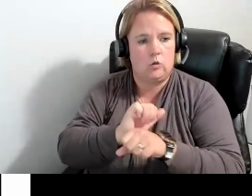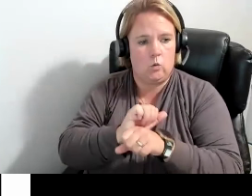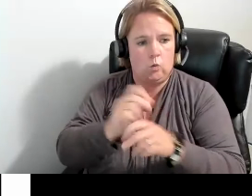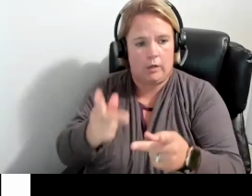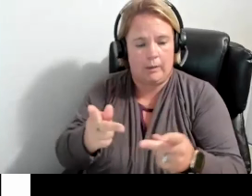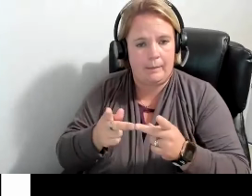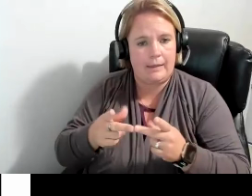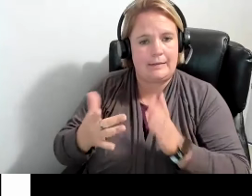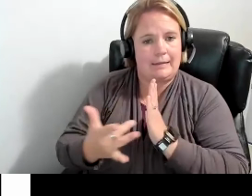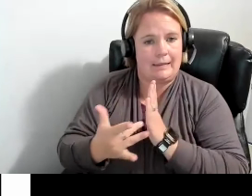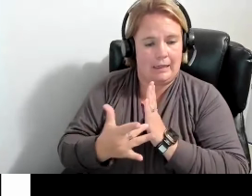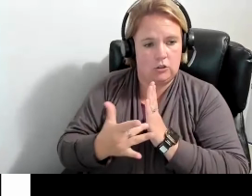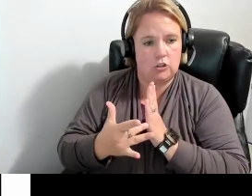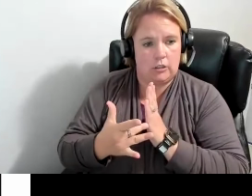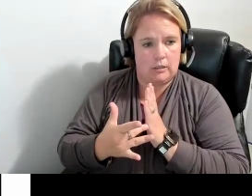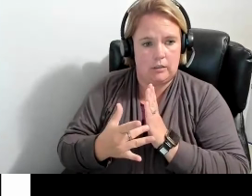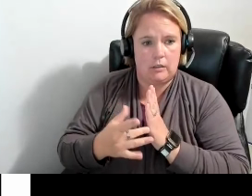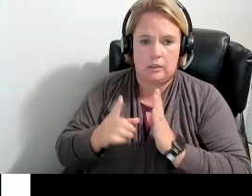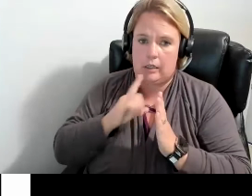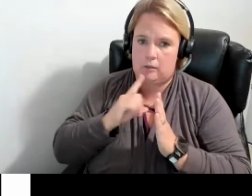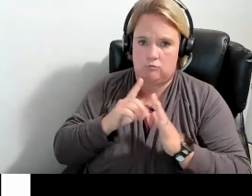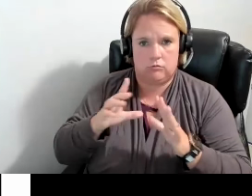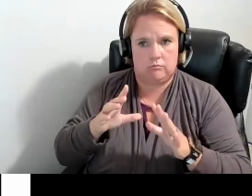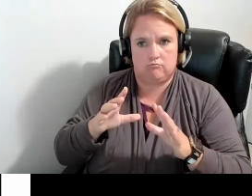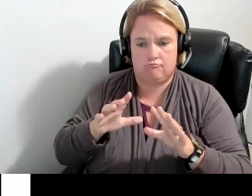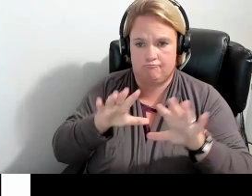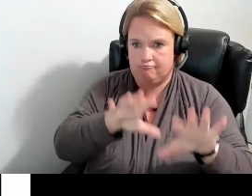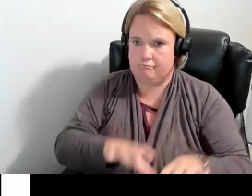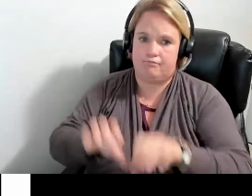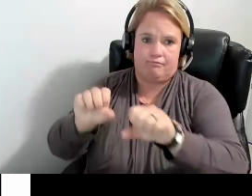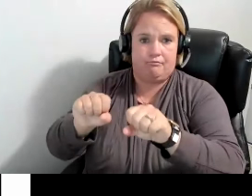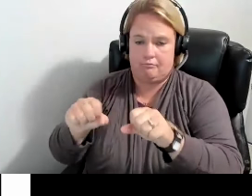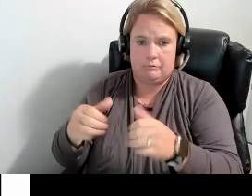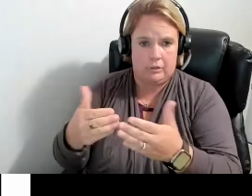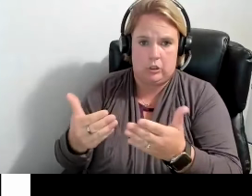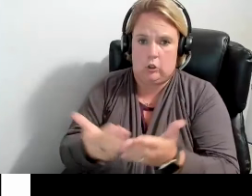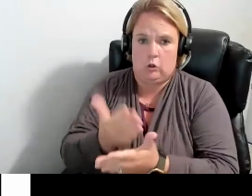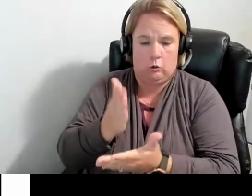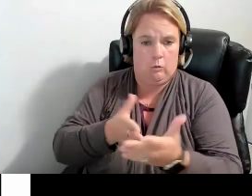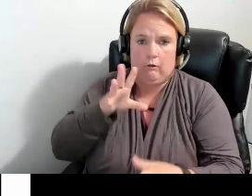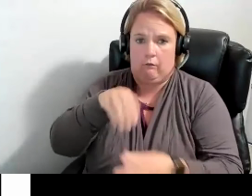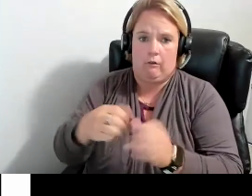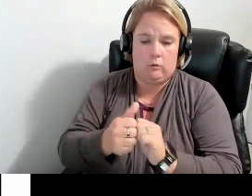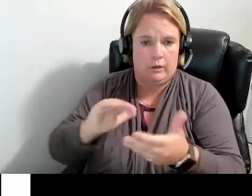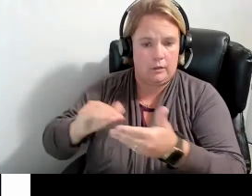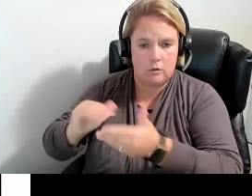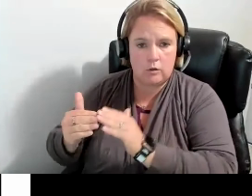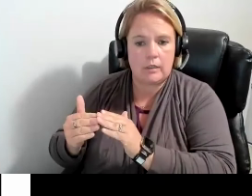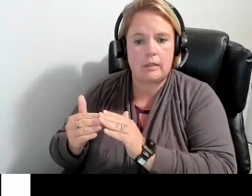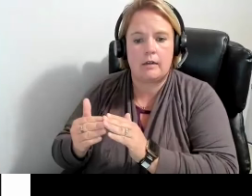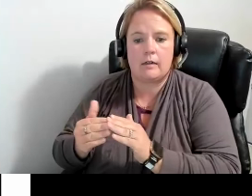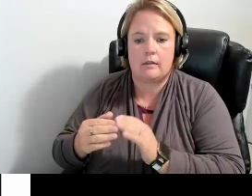campus. And it has really taken on new life out in the community, whether it's been part of grant funded projects